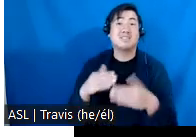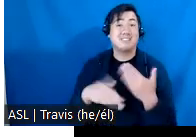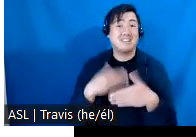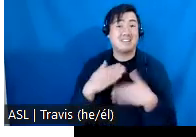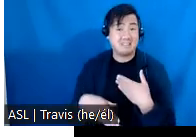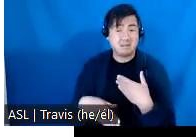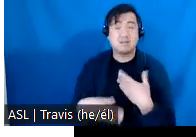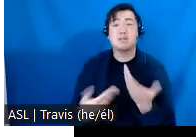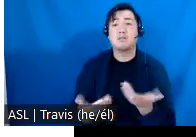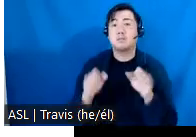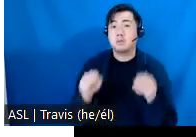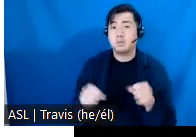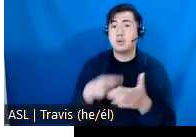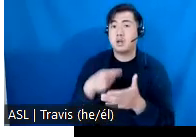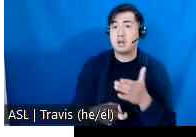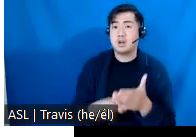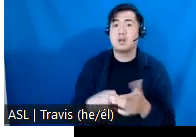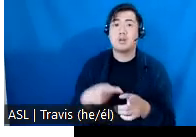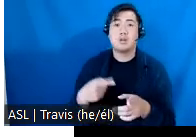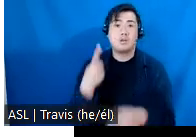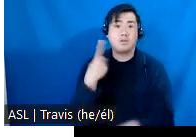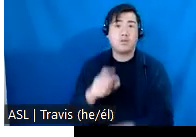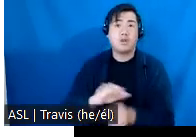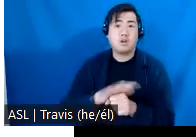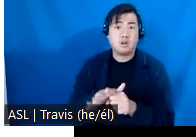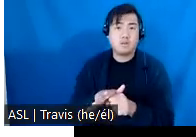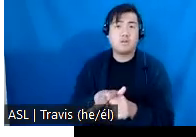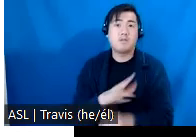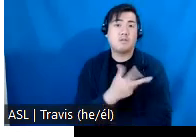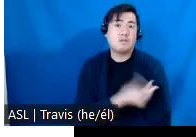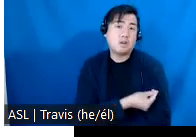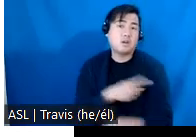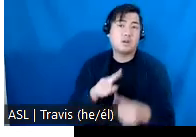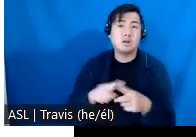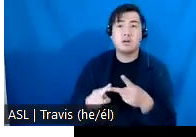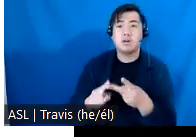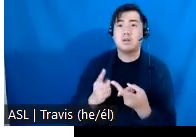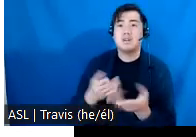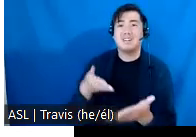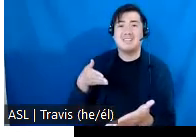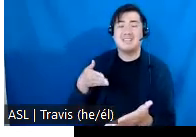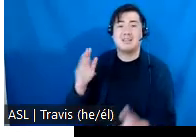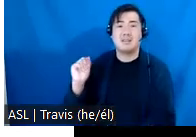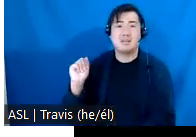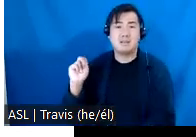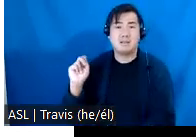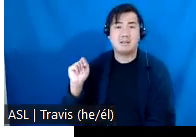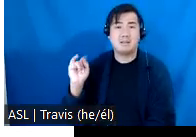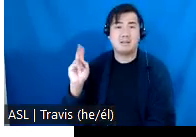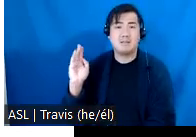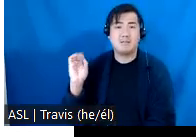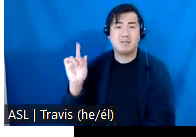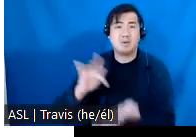for COVID-19 vaccines and antiviral treatments, they are currently free to the public, and they will remain